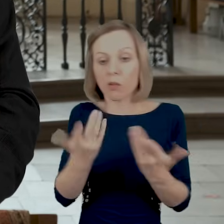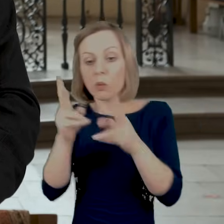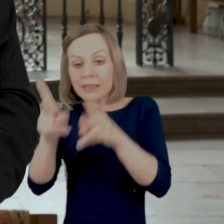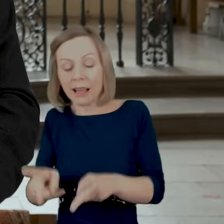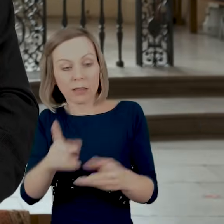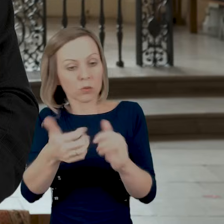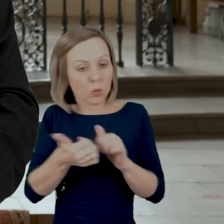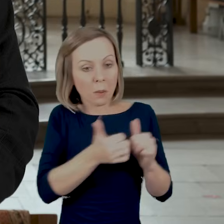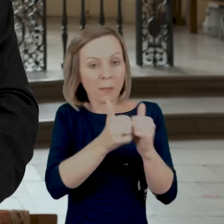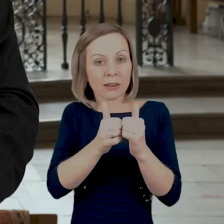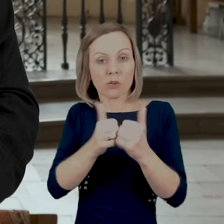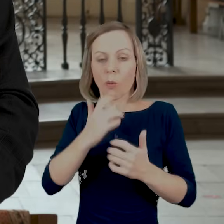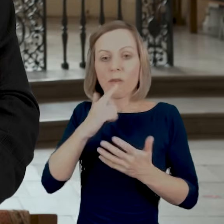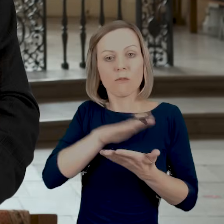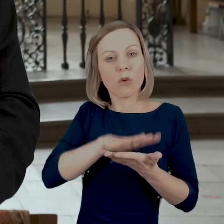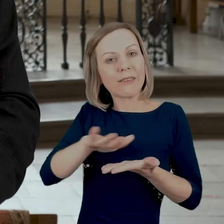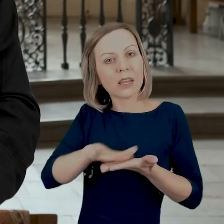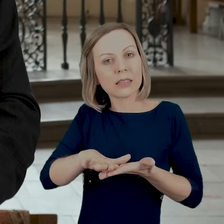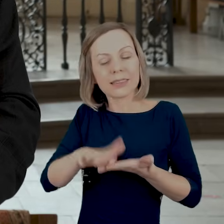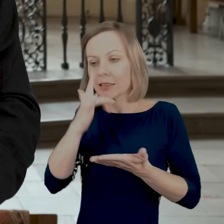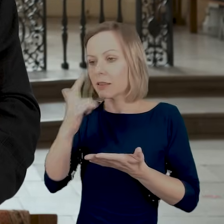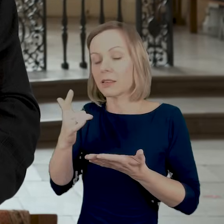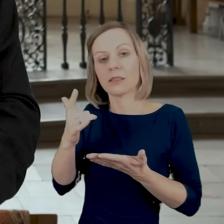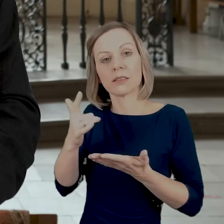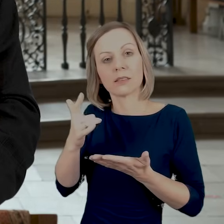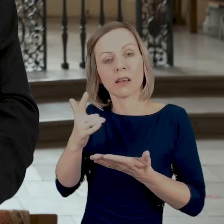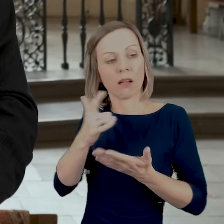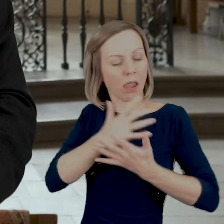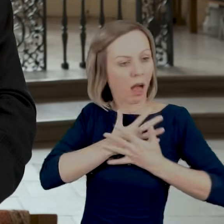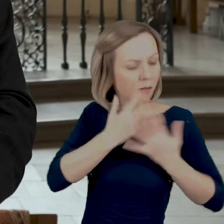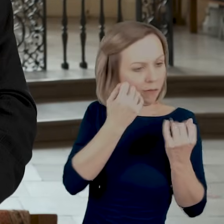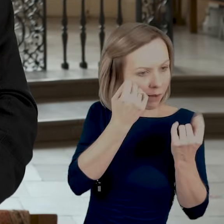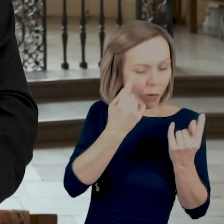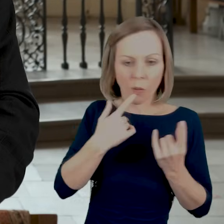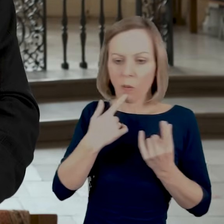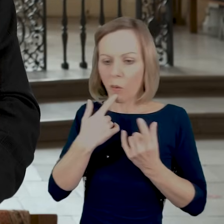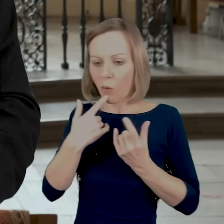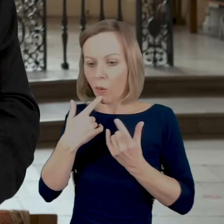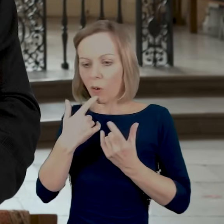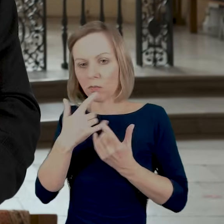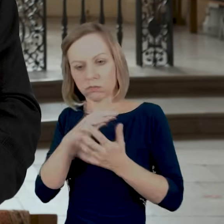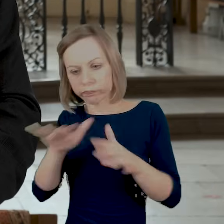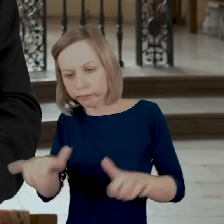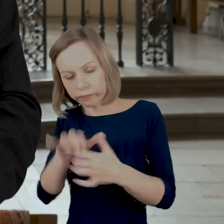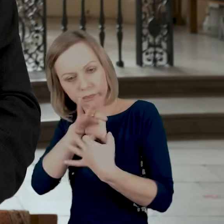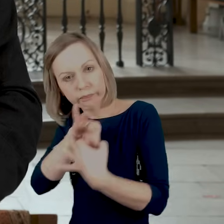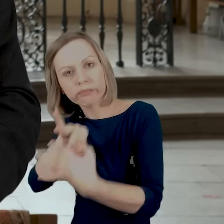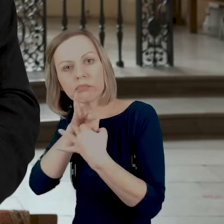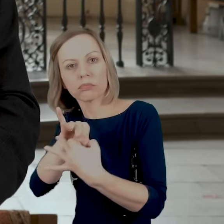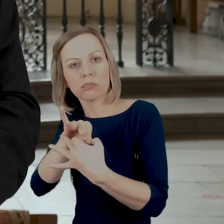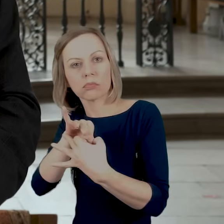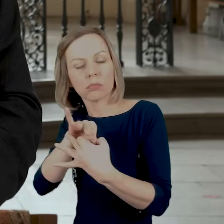birth or the tenderness of death, in the wonder of companionship or the gift of forgiveness, in the discovery of love or the embrace